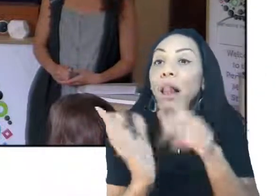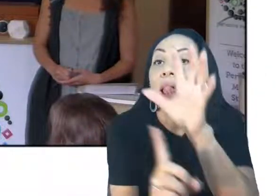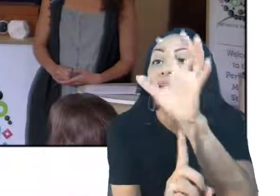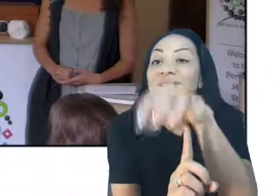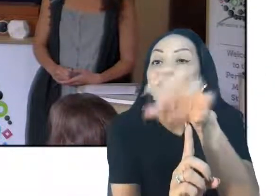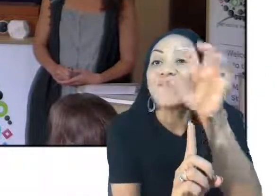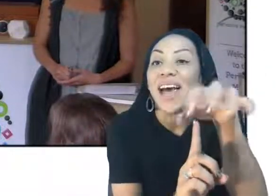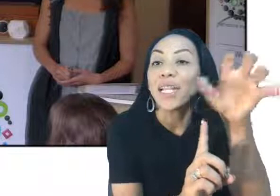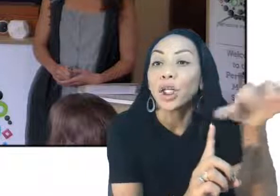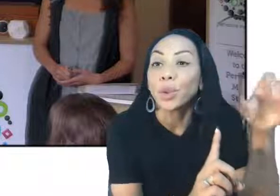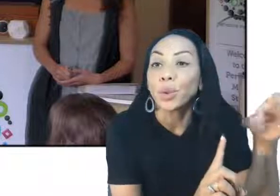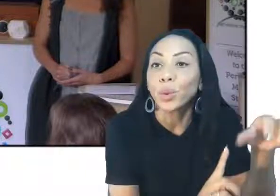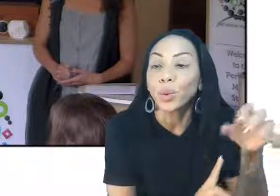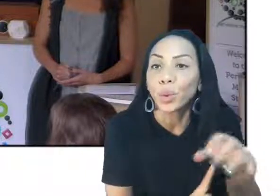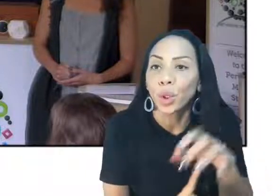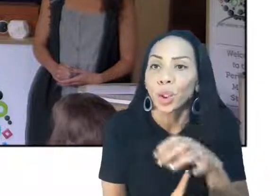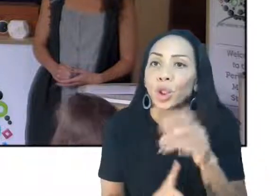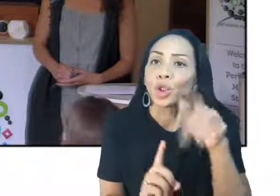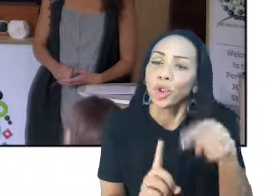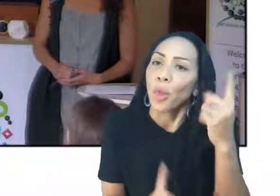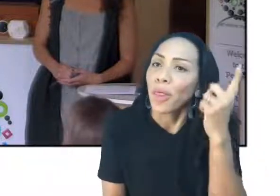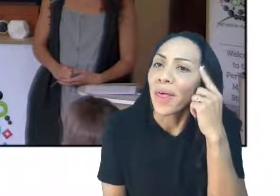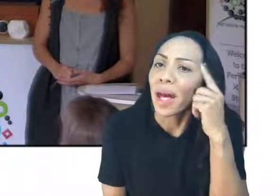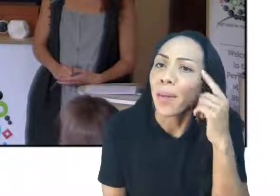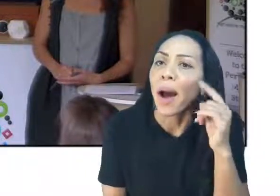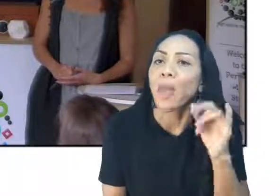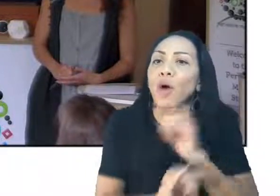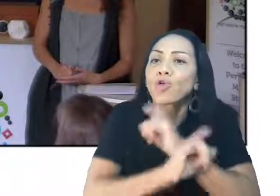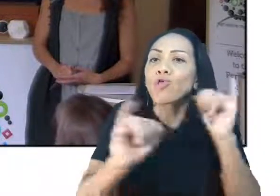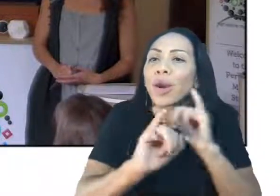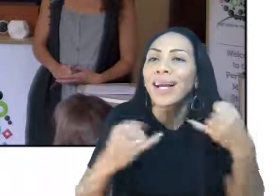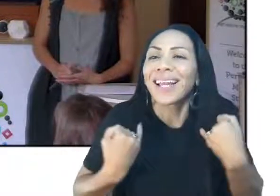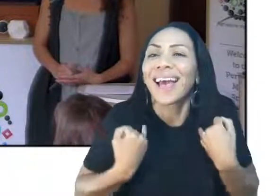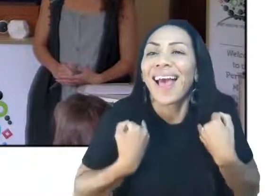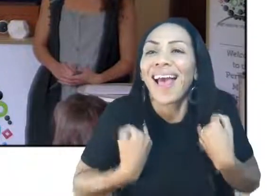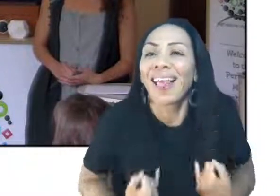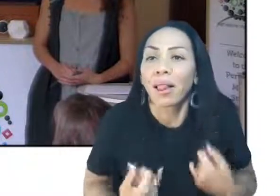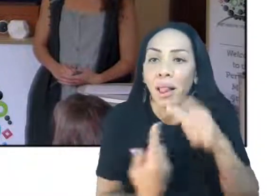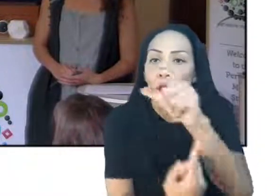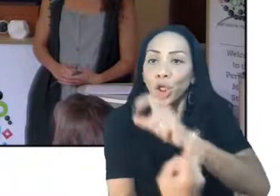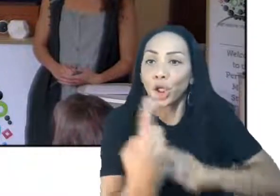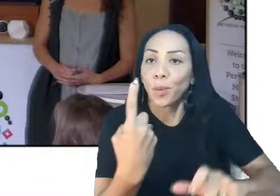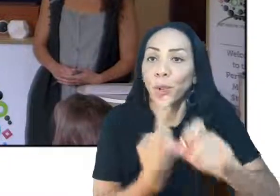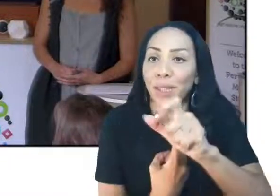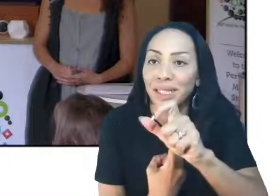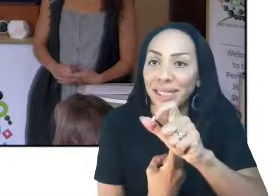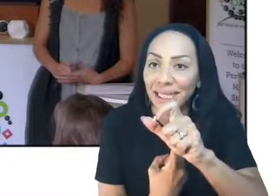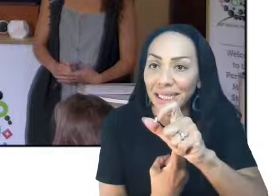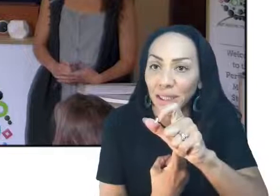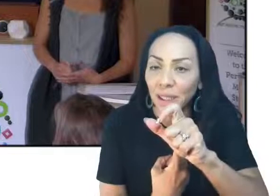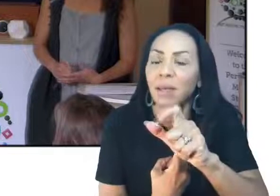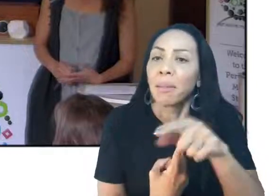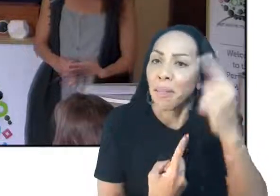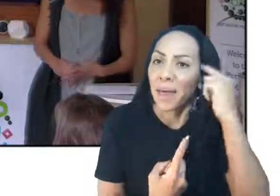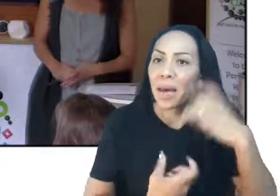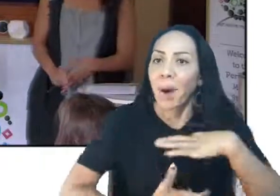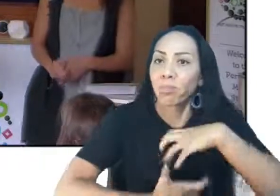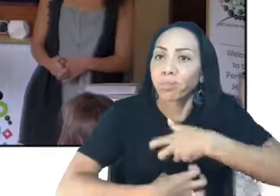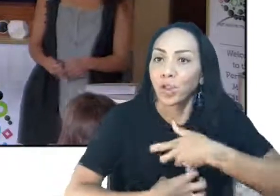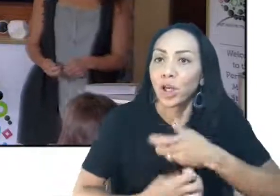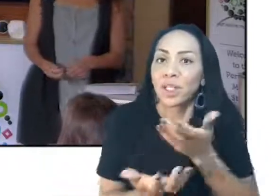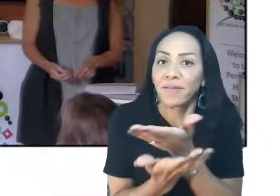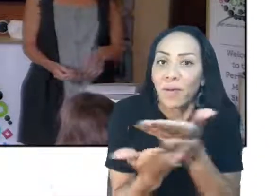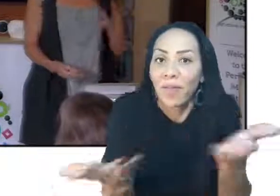horizontal events. And she's going to reflect on what radical access looks like in practice. So please join me in giving a very warm welcome to Raquel.